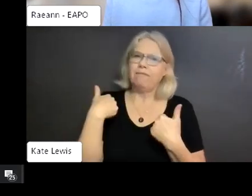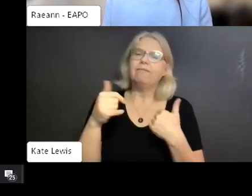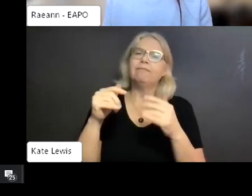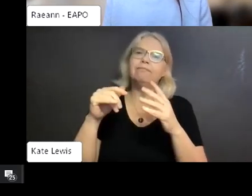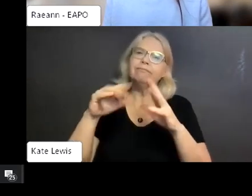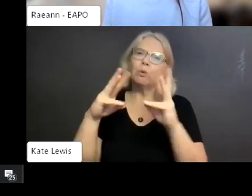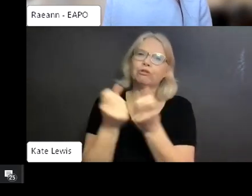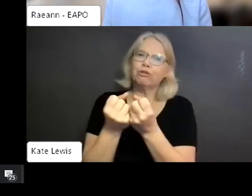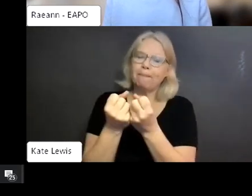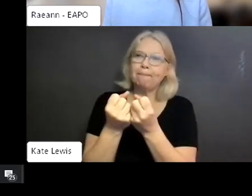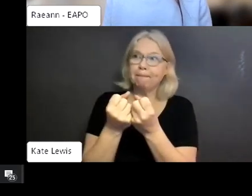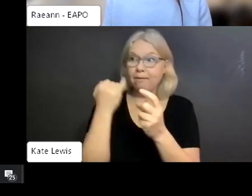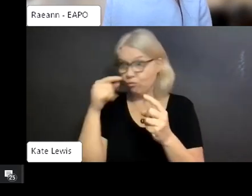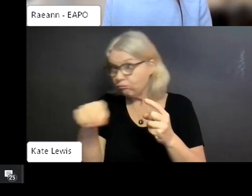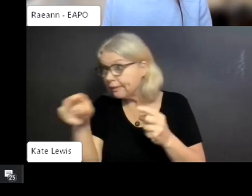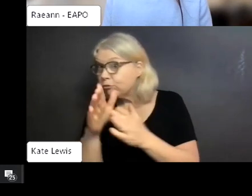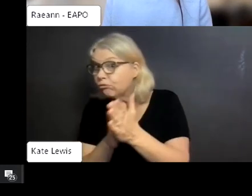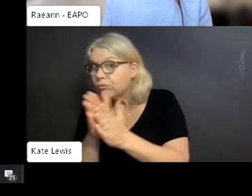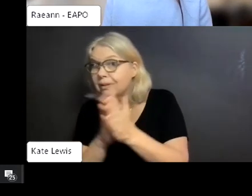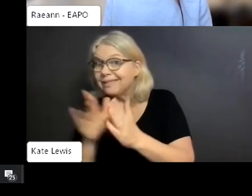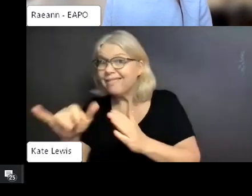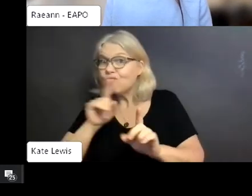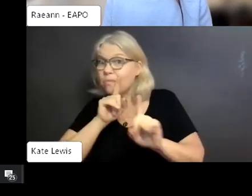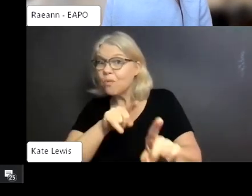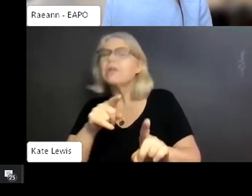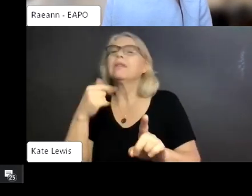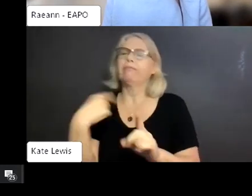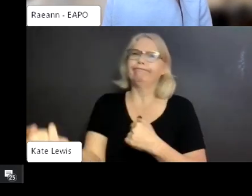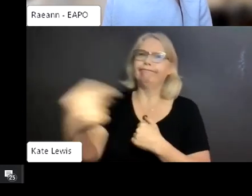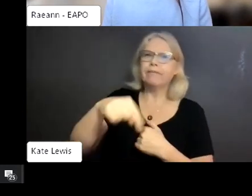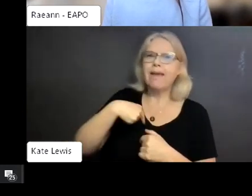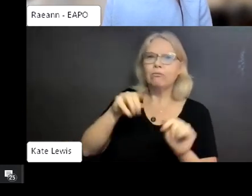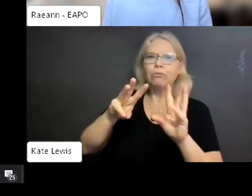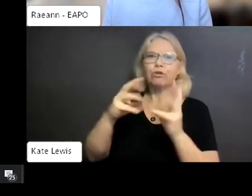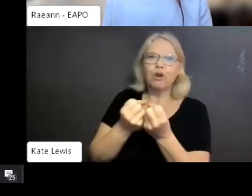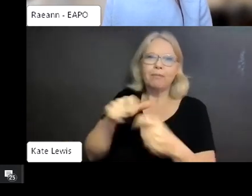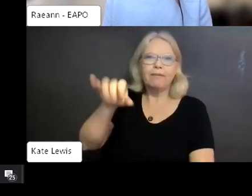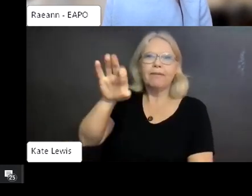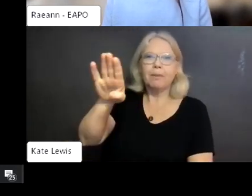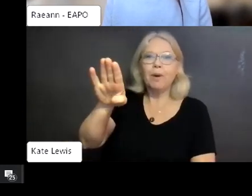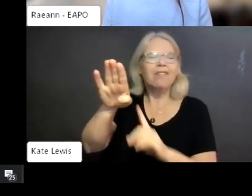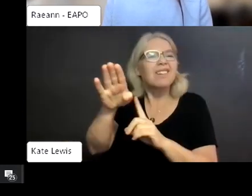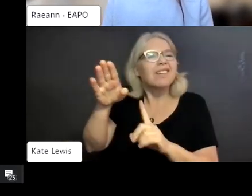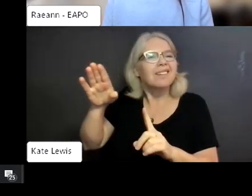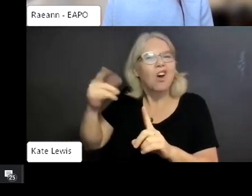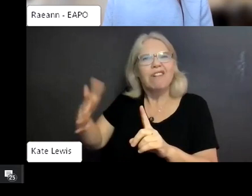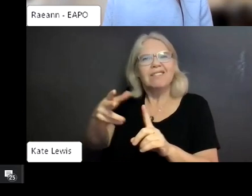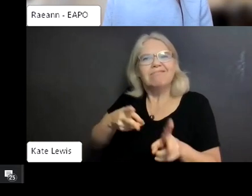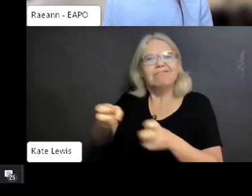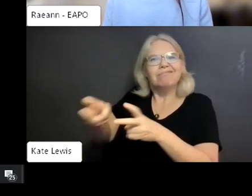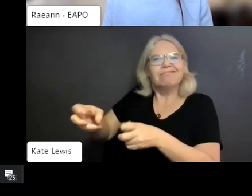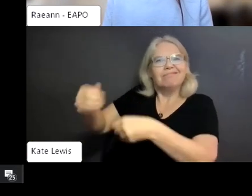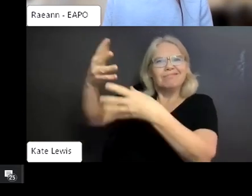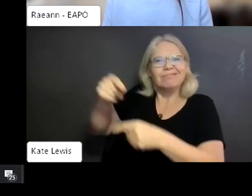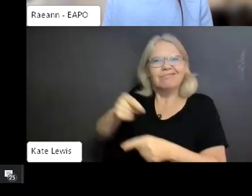that report talks about, what our findings are, Dennis has popped the link in the chat there. So please feel free to sign up for